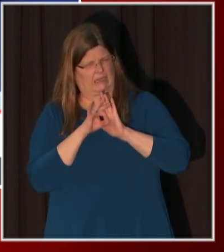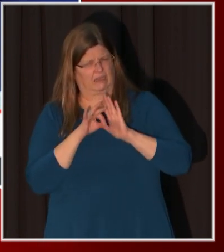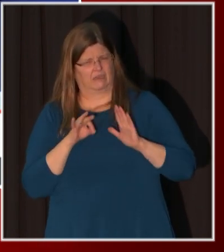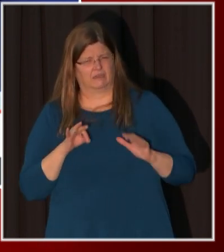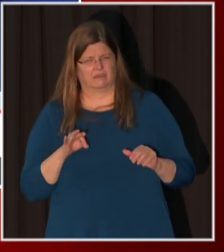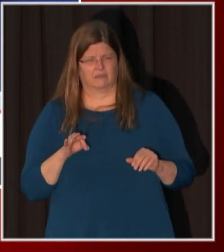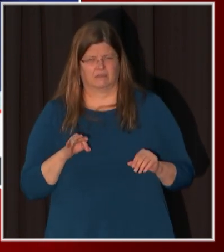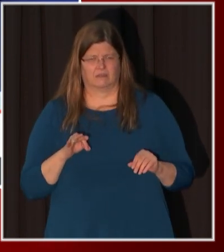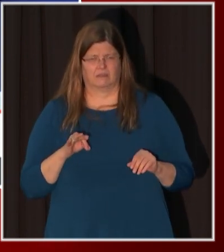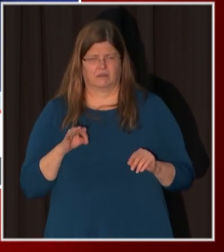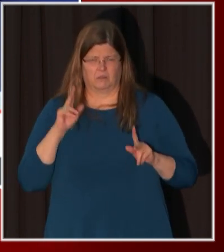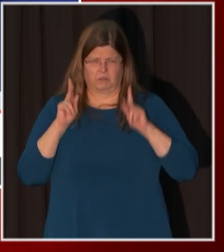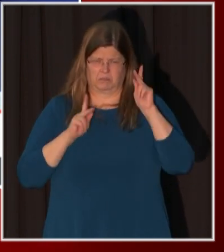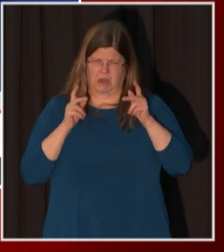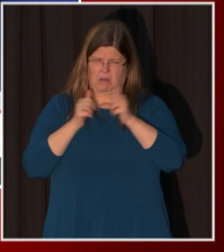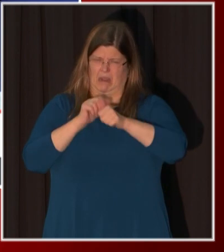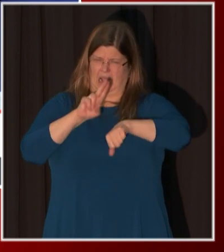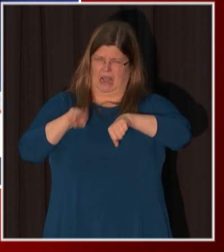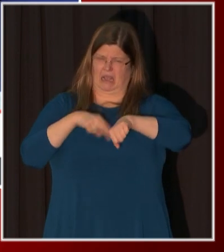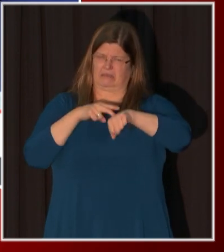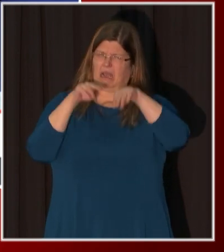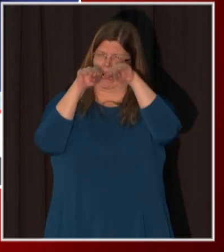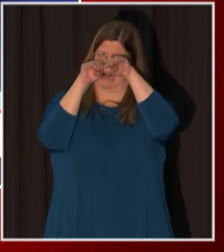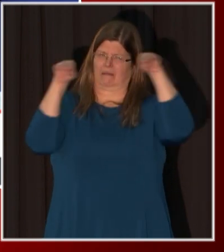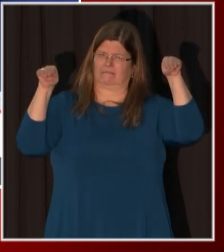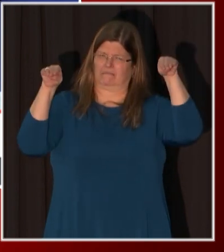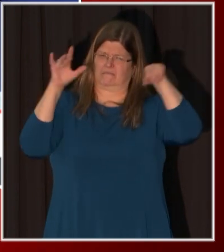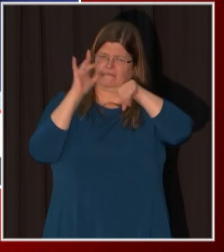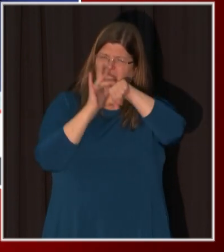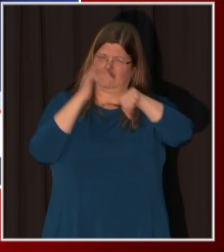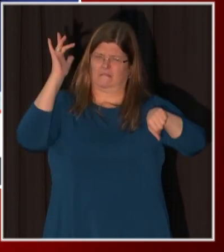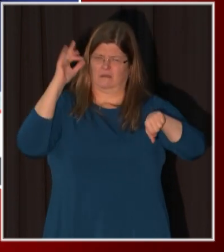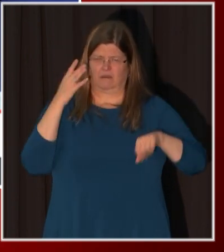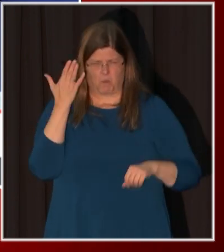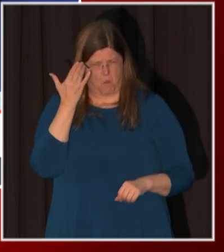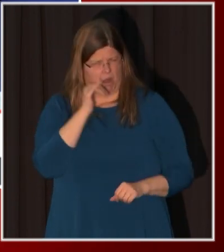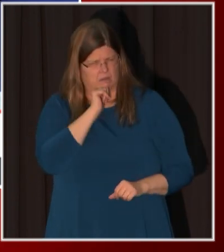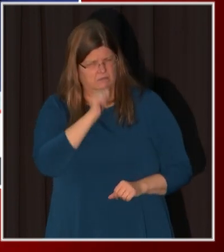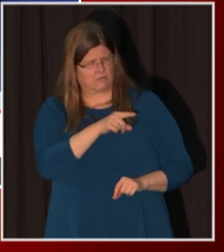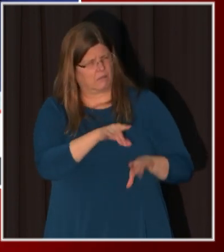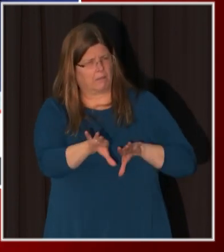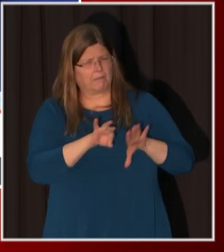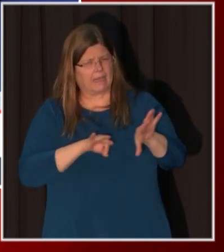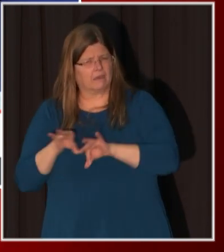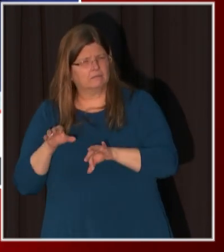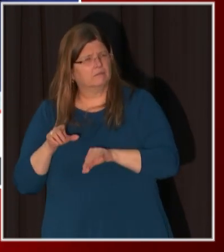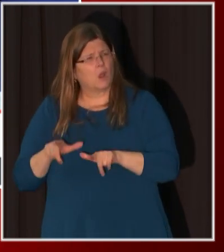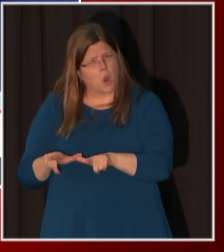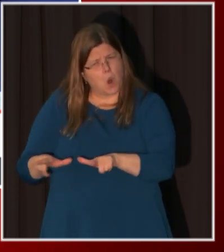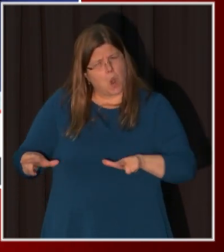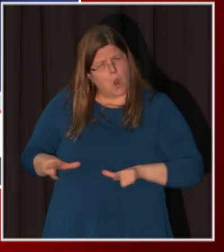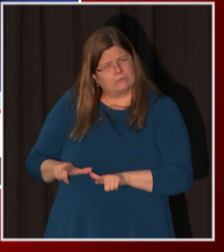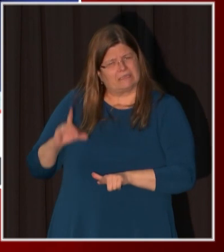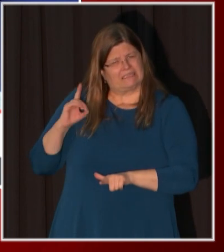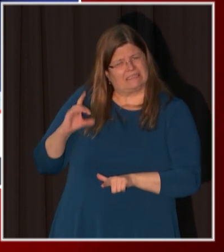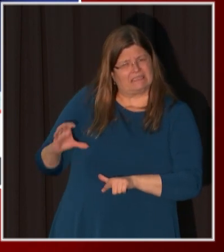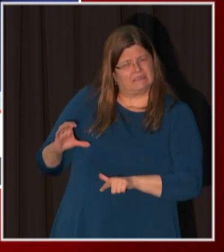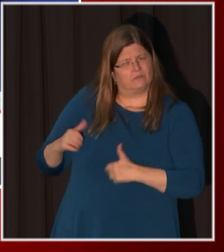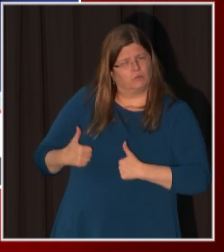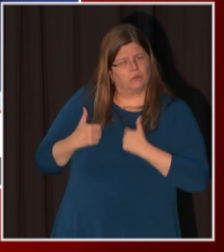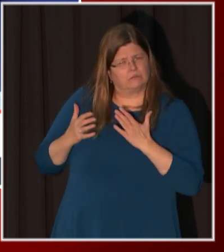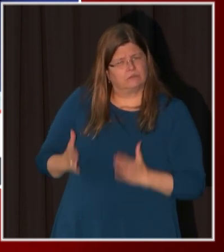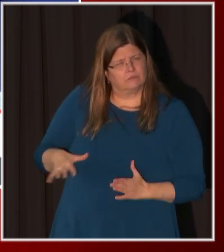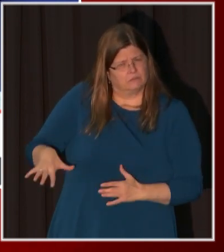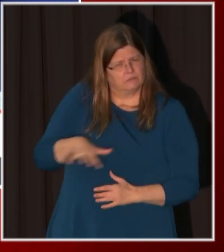national reputation as opposed to more local people to co-chair this group? Well, I think that you see that we